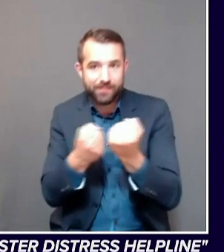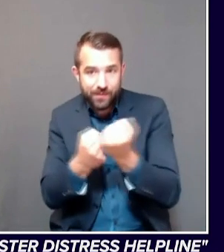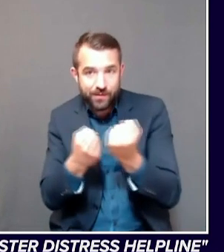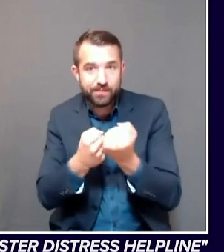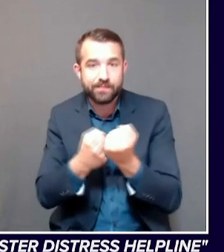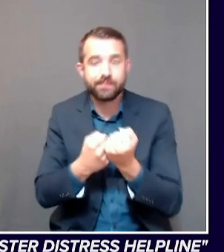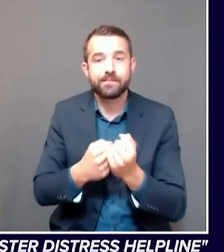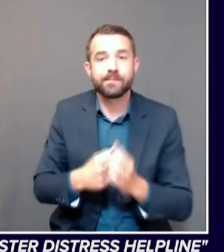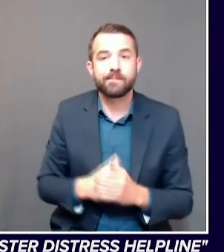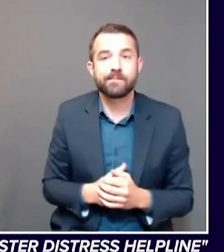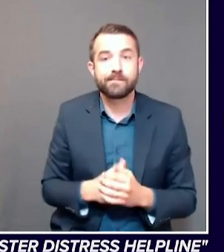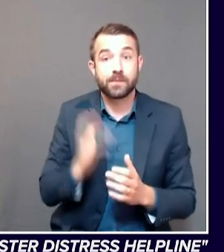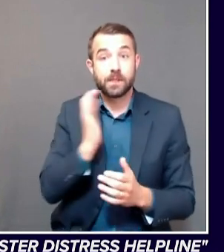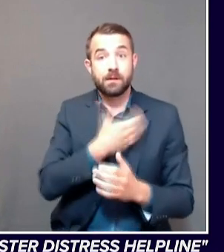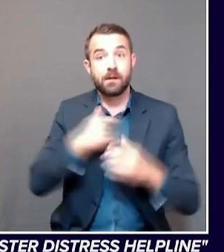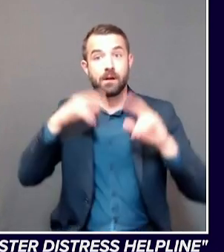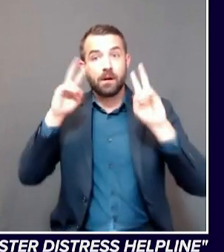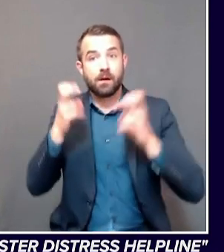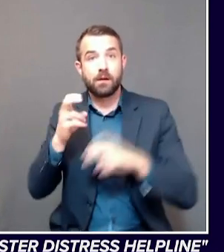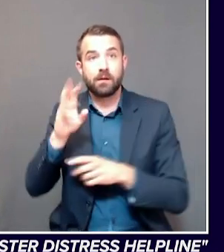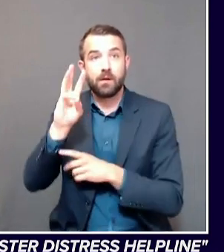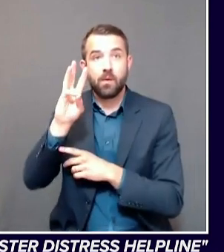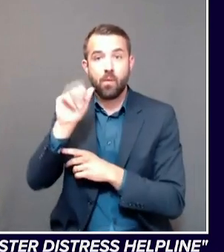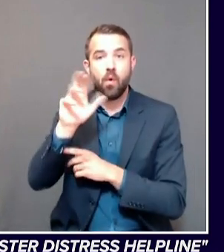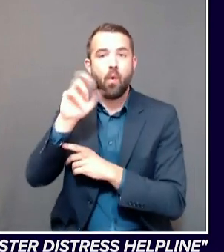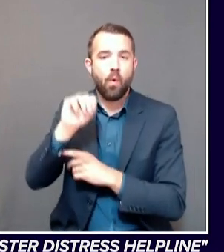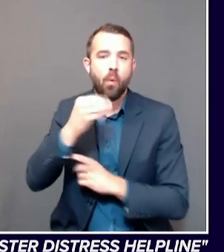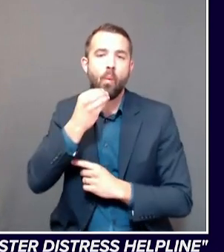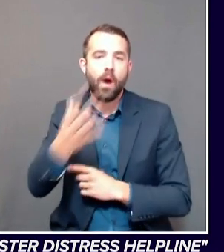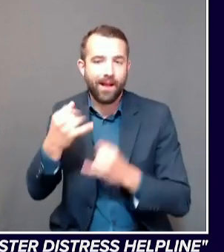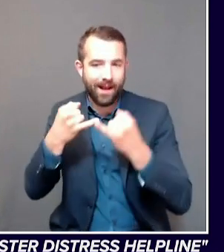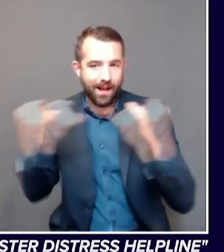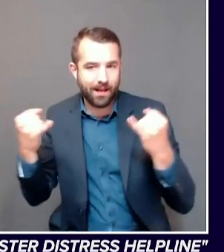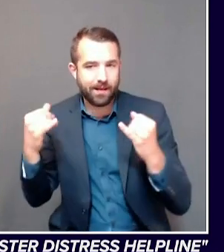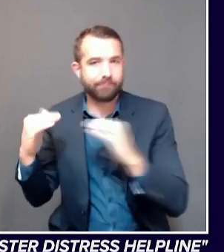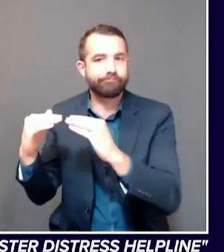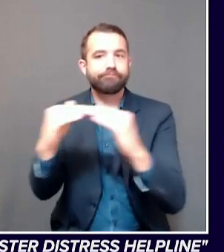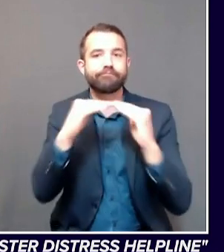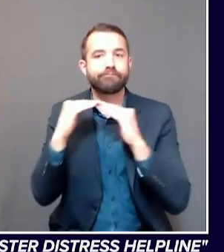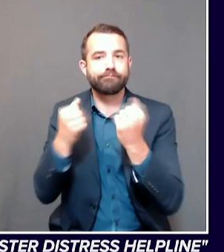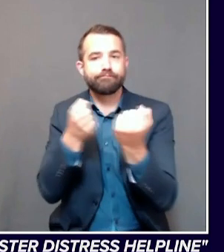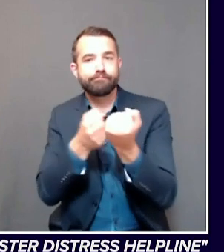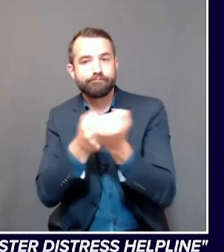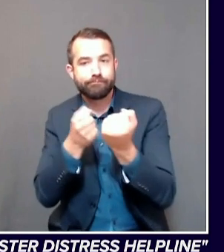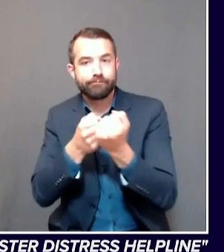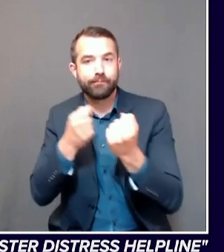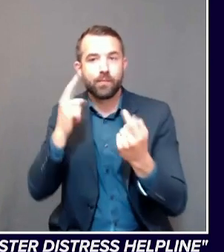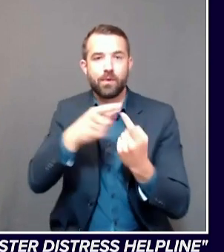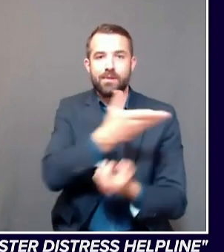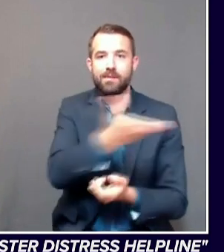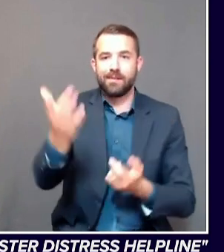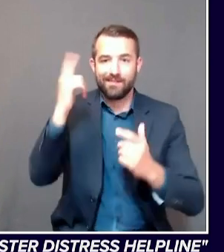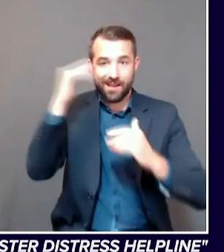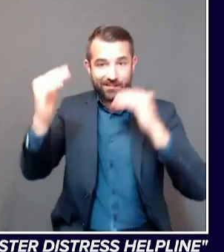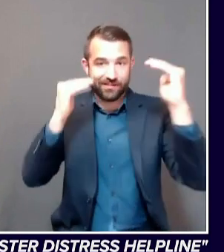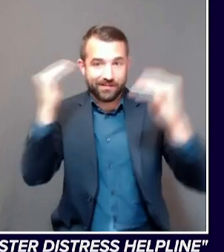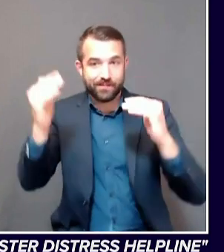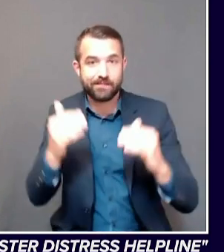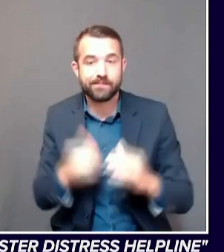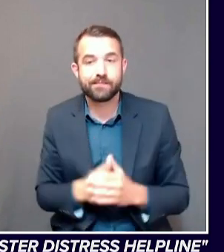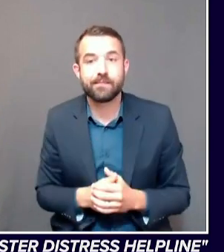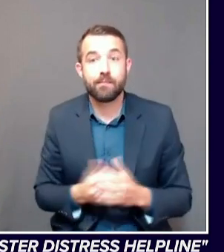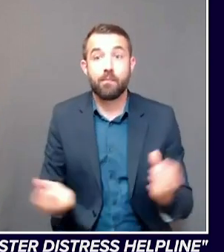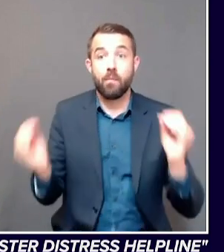Warm Line, which offers non-crisis peer supports to adults, has received more than 6,000 calls since